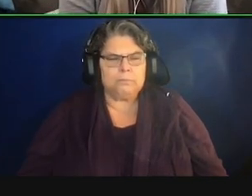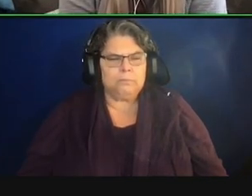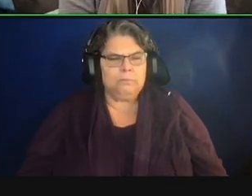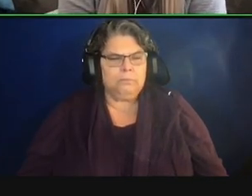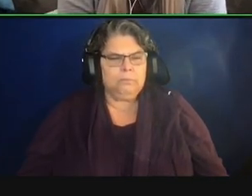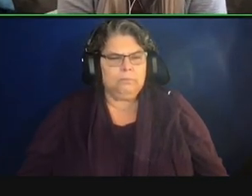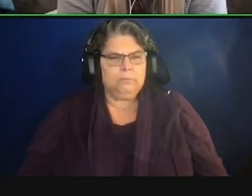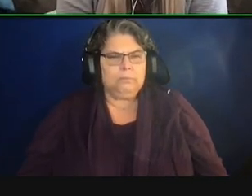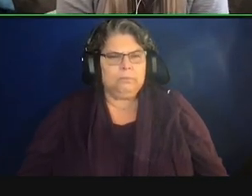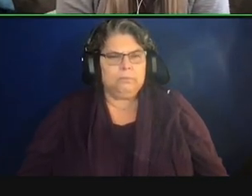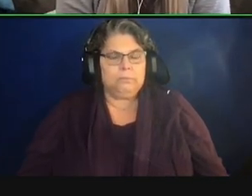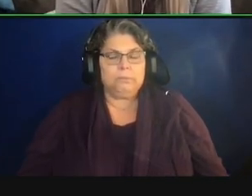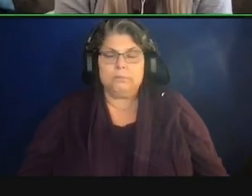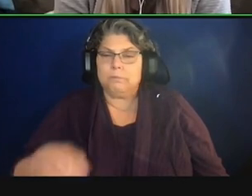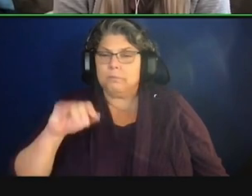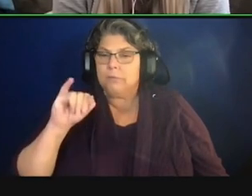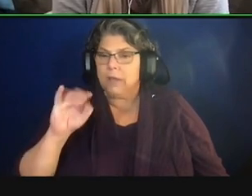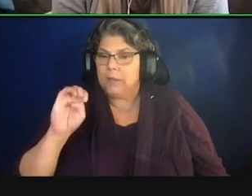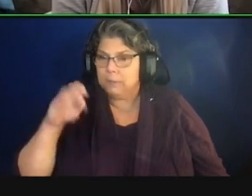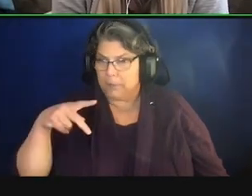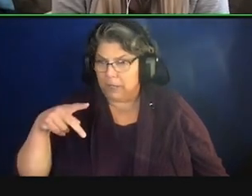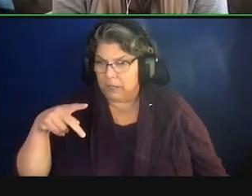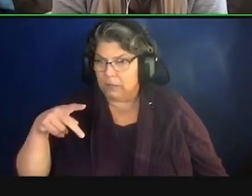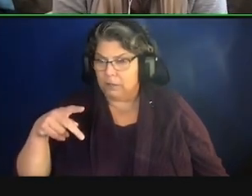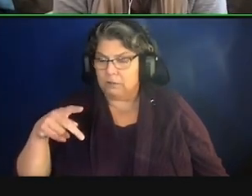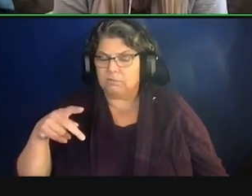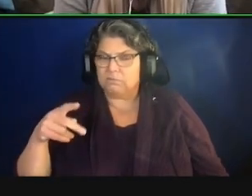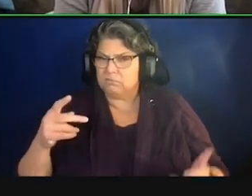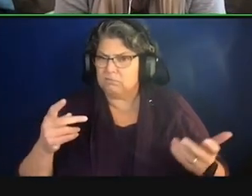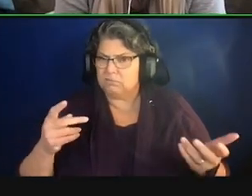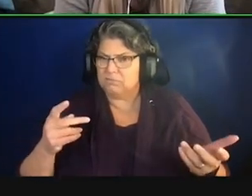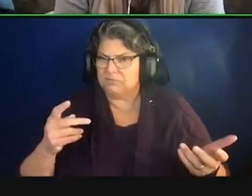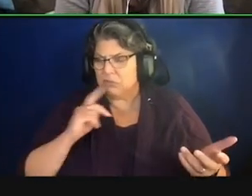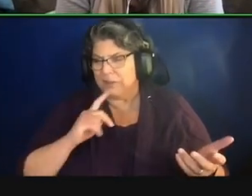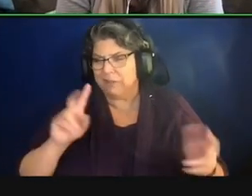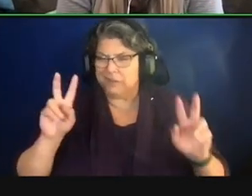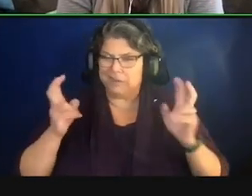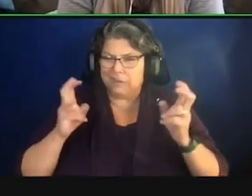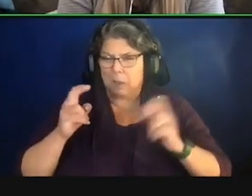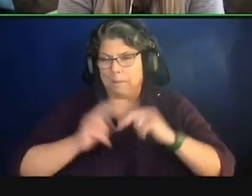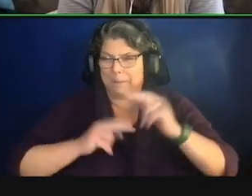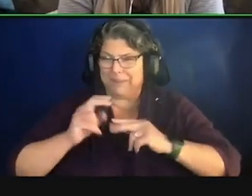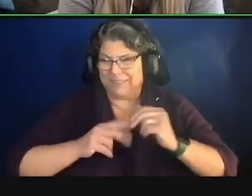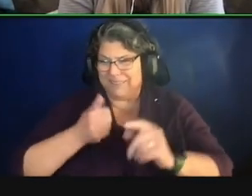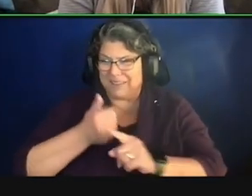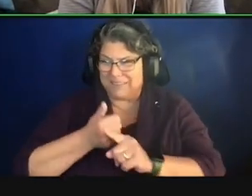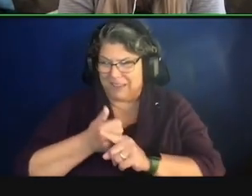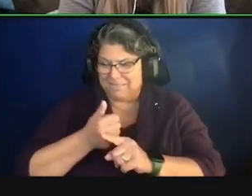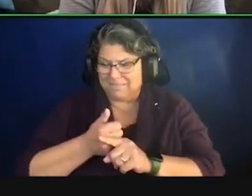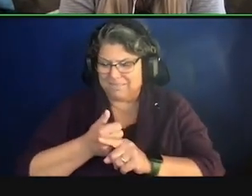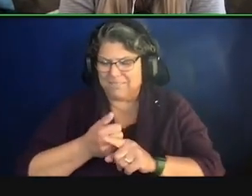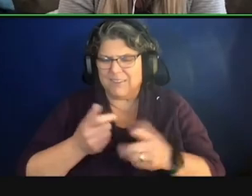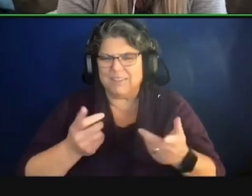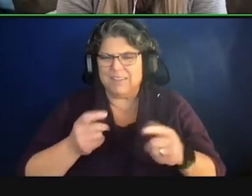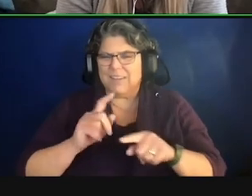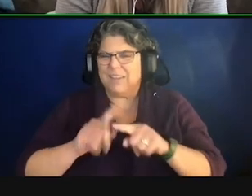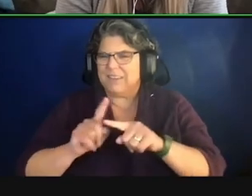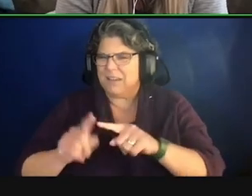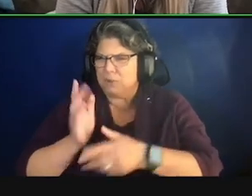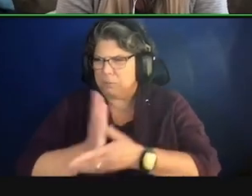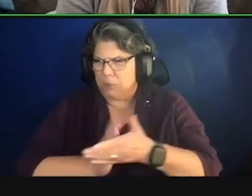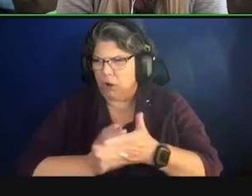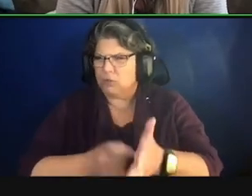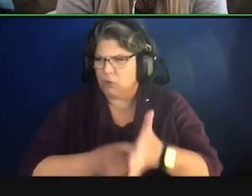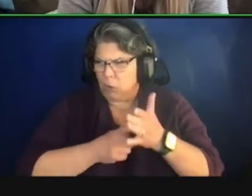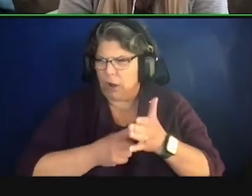So an IEP document really should build itself. The components of the IEP